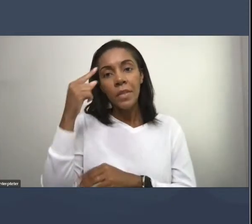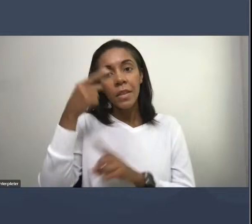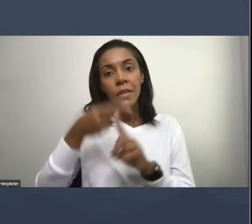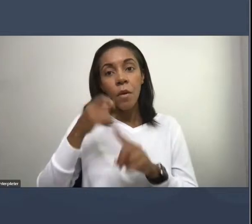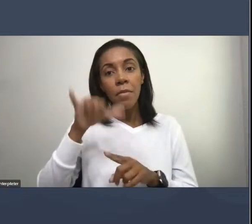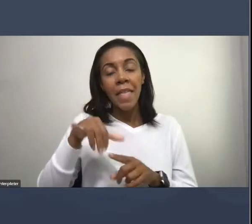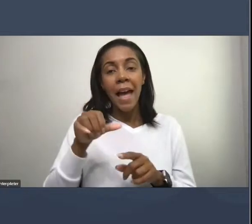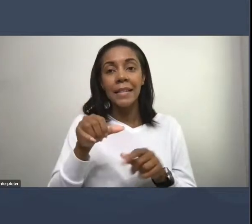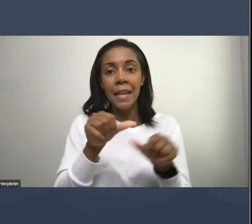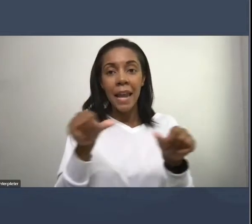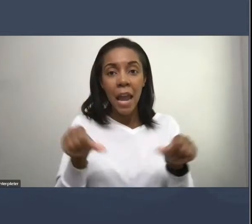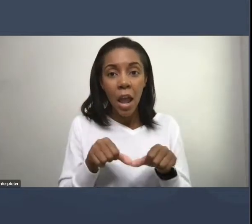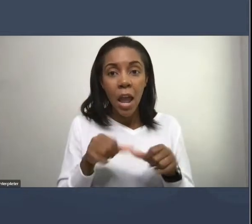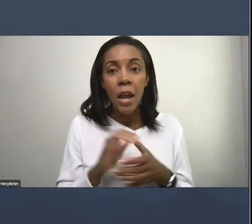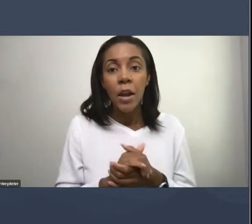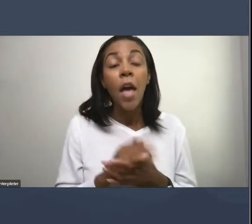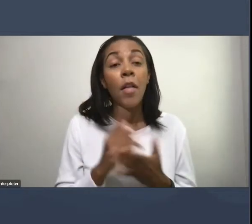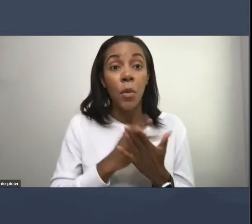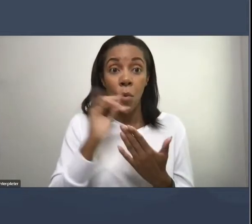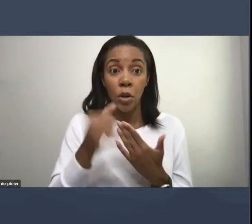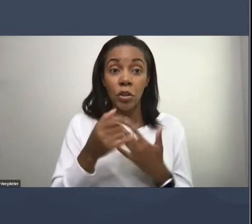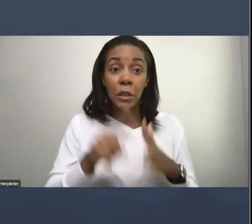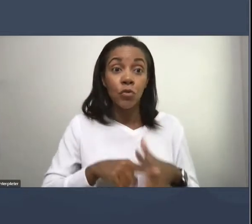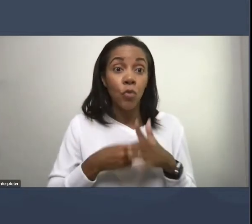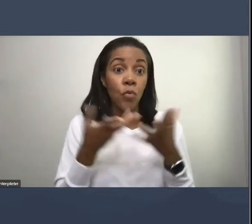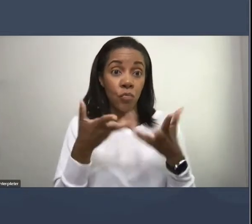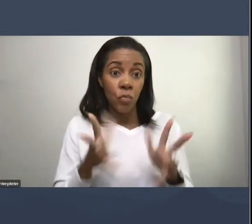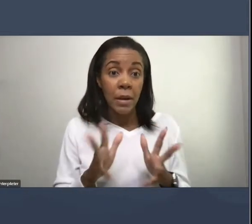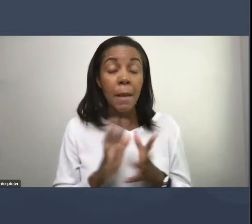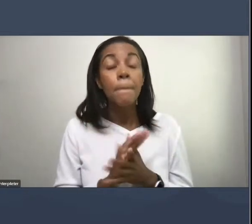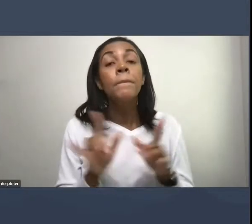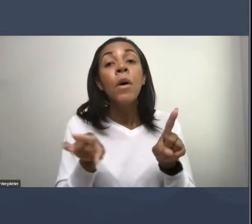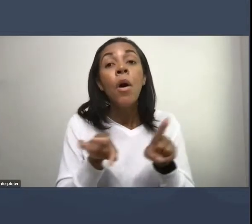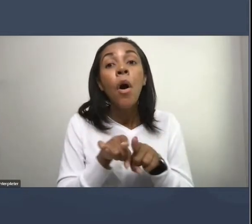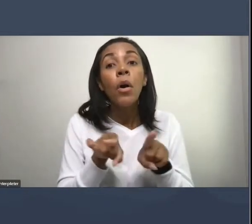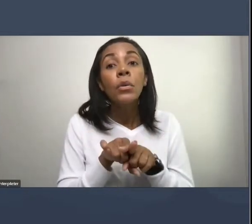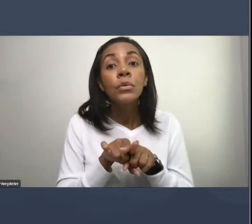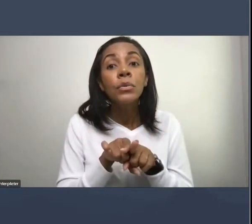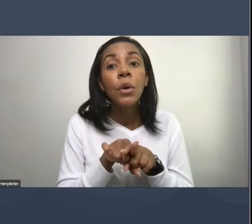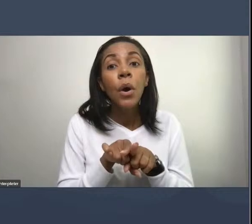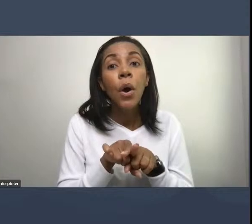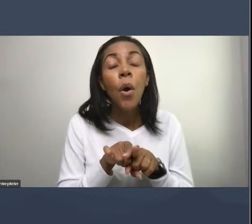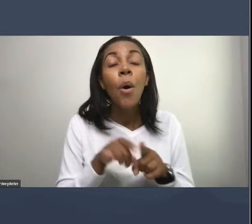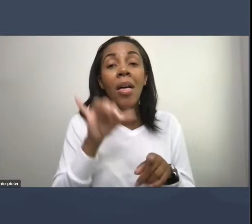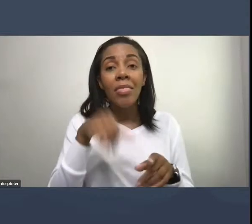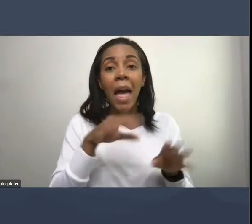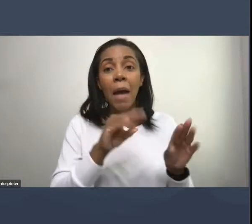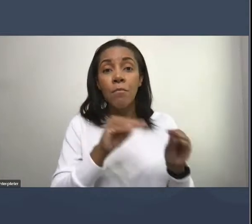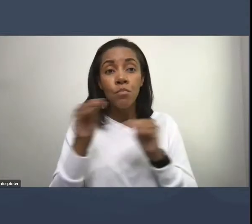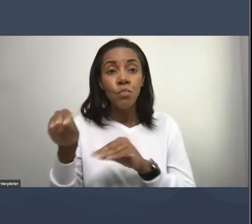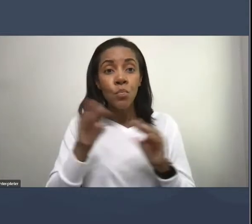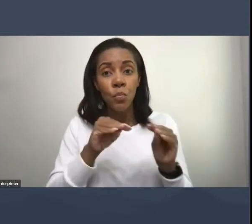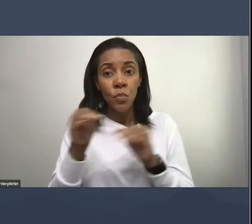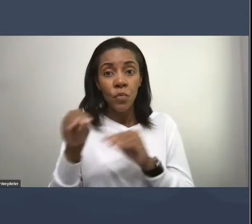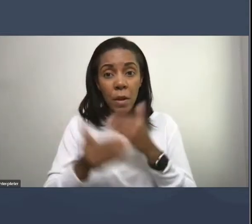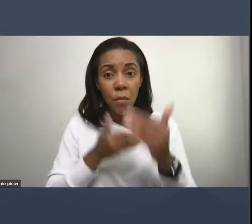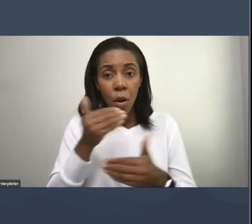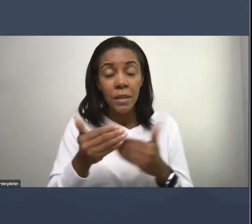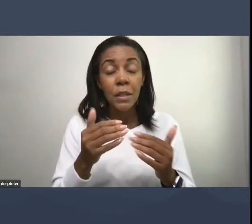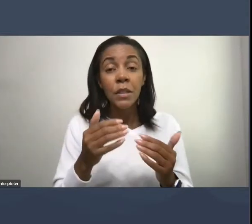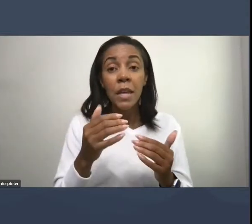project in process now. Also, this closure by removal process is really about removing the